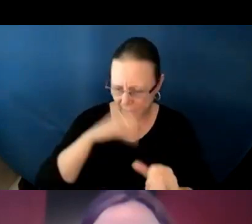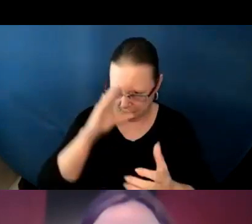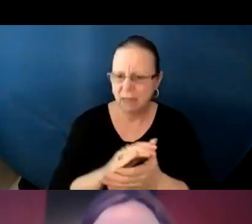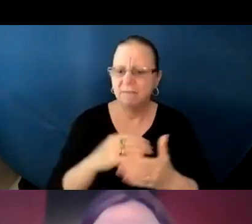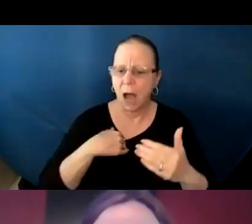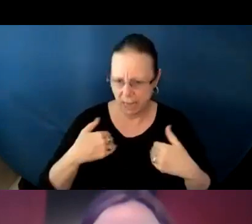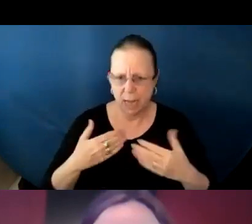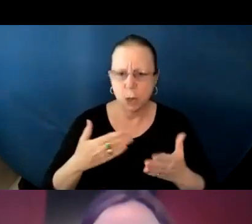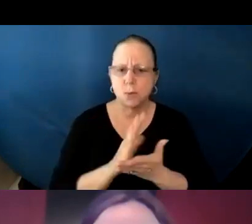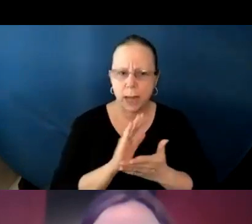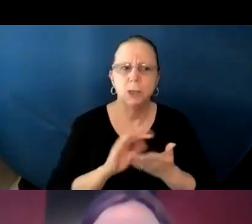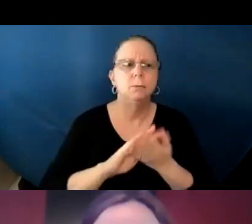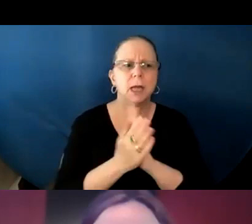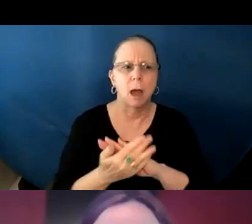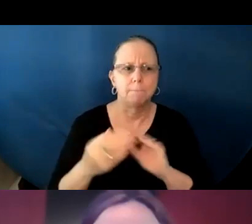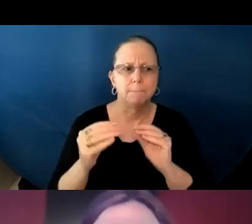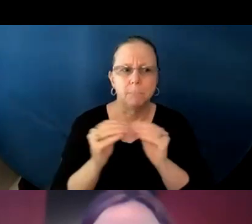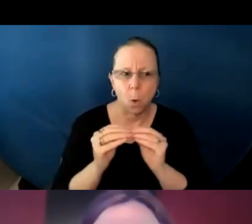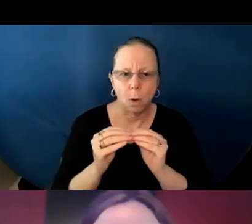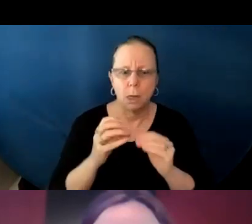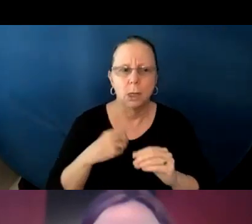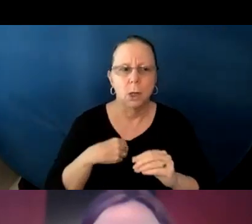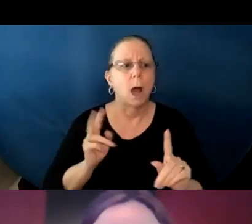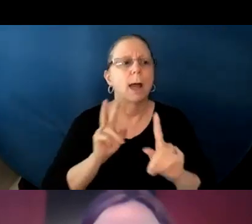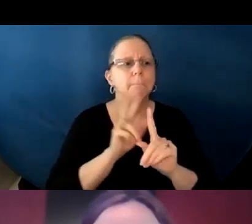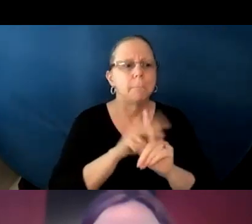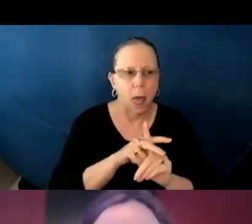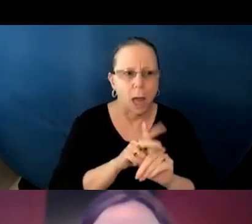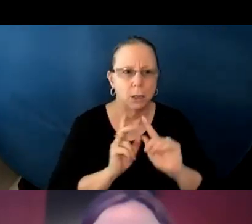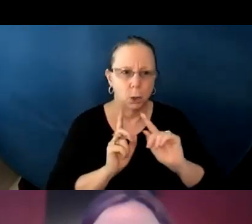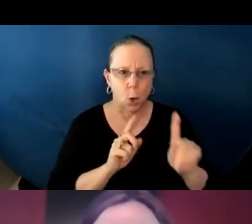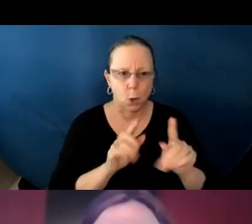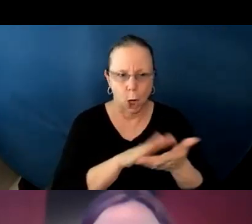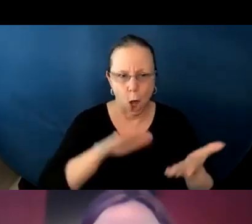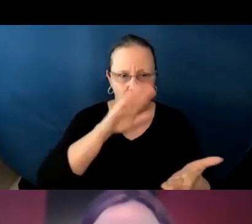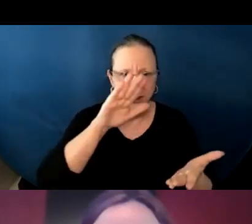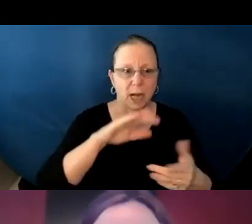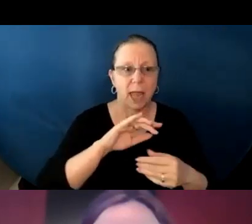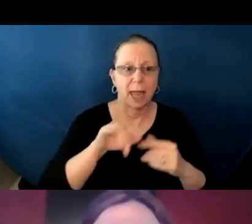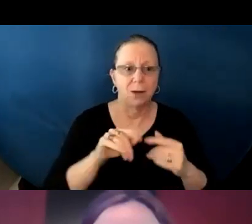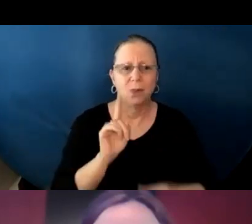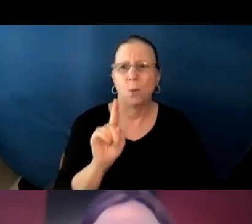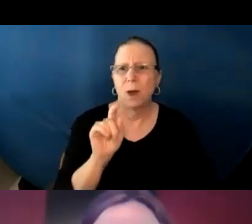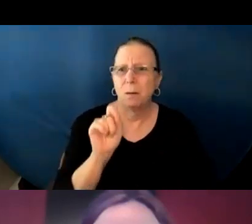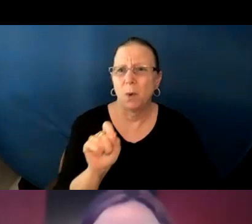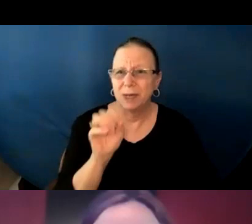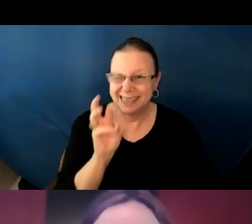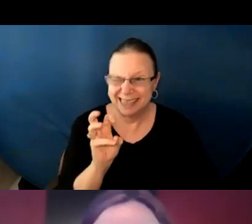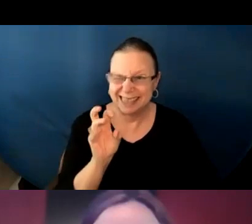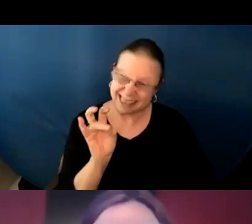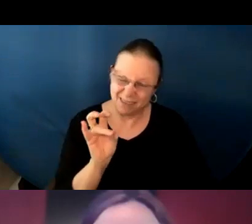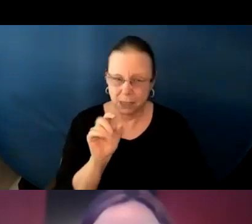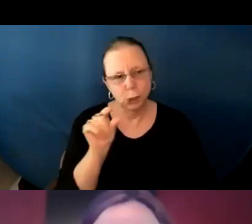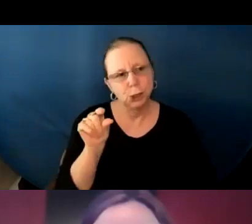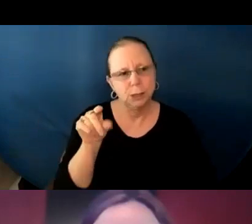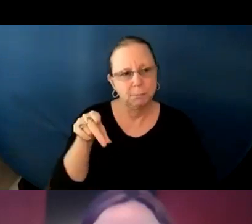more. And so I applied to go to college. And with a 1.67 GPA, a